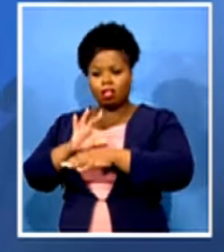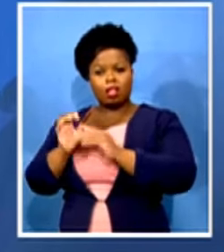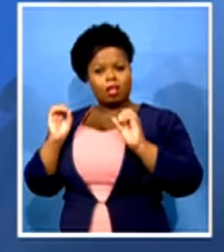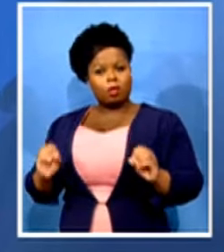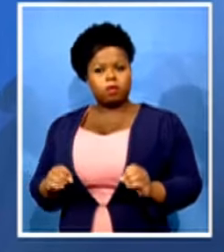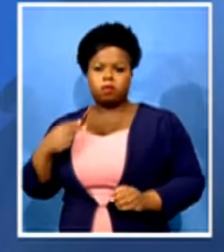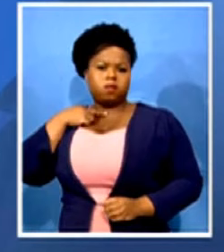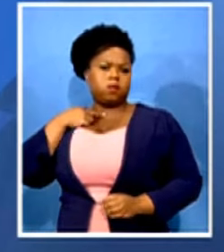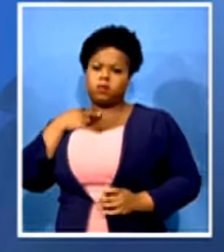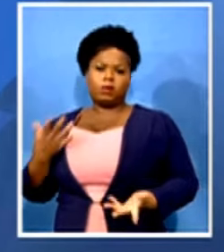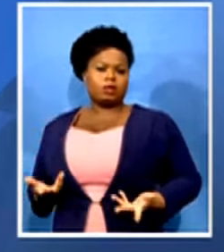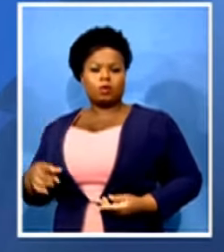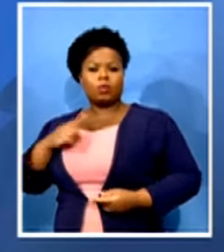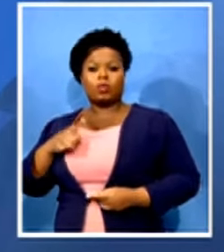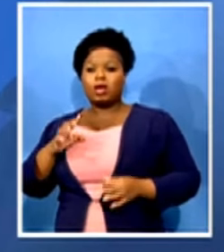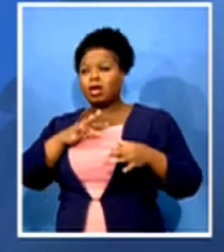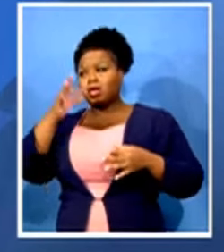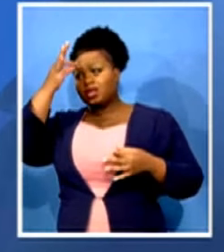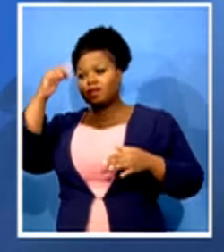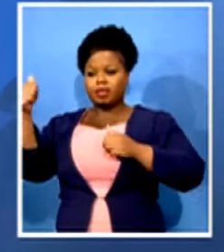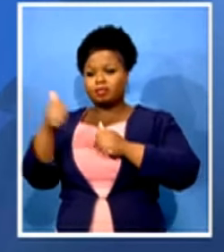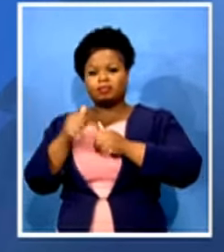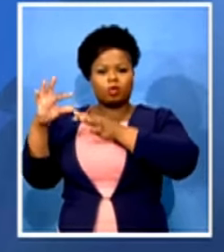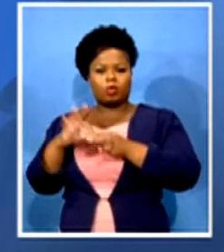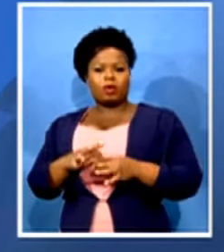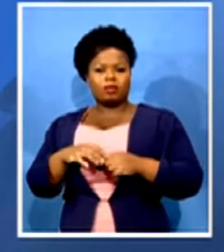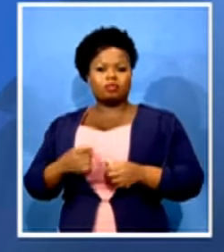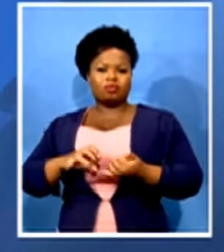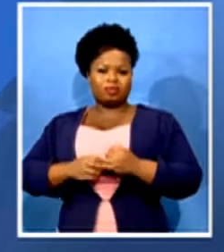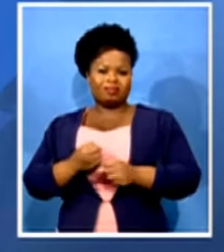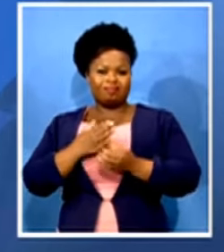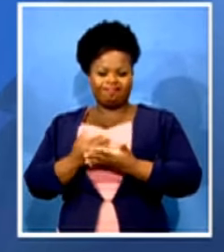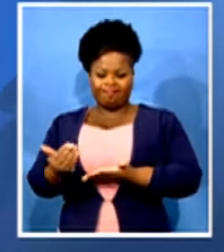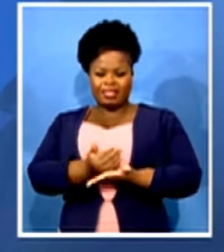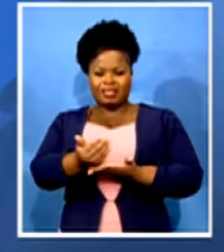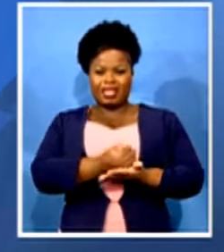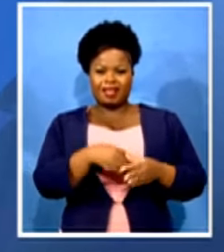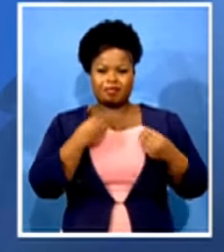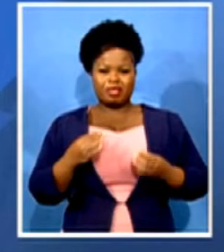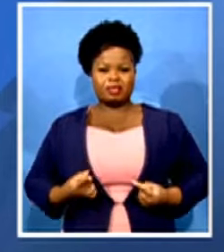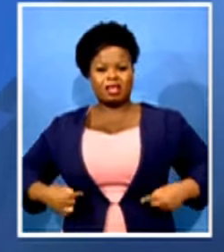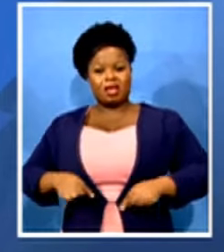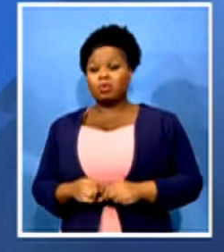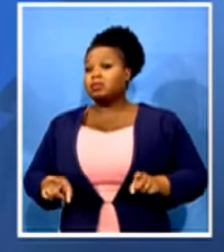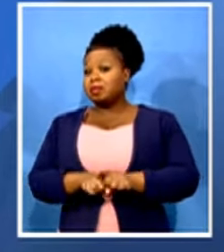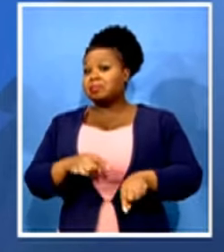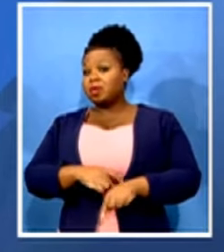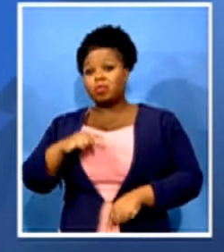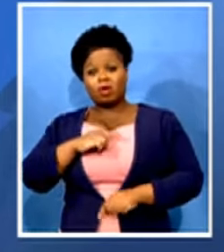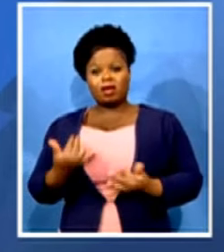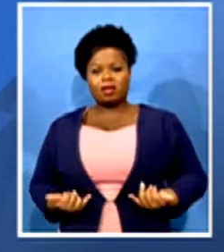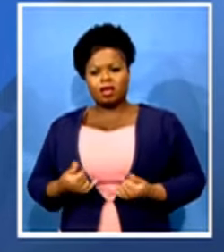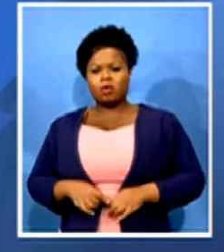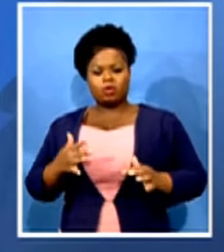with government in saving our businesses, saving those jobs in our business. There are also lives and livelihoods who are at stake at this point in